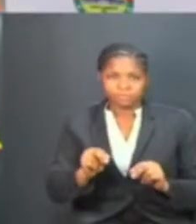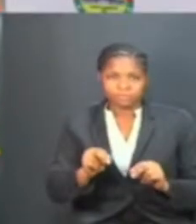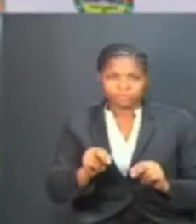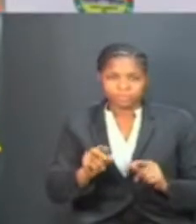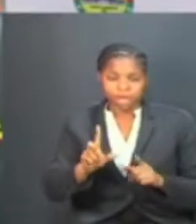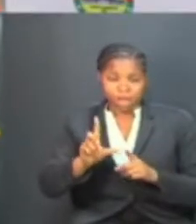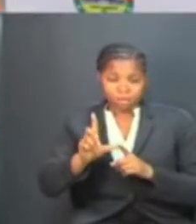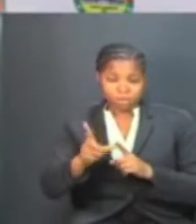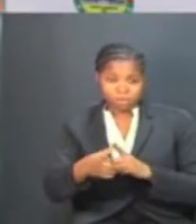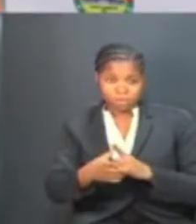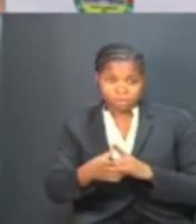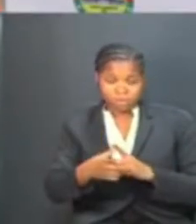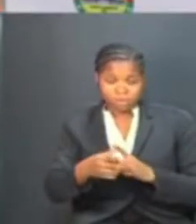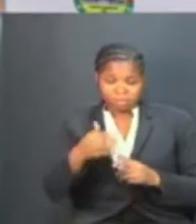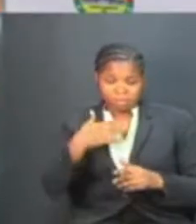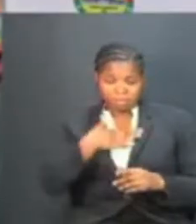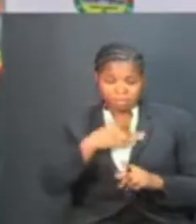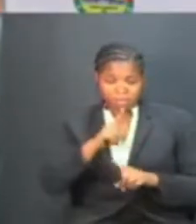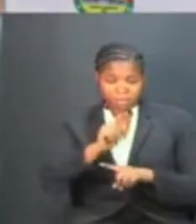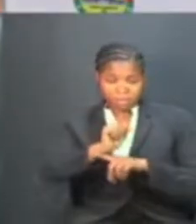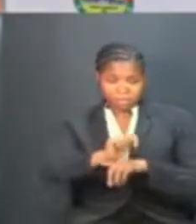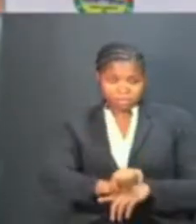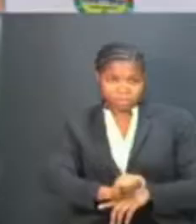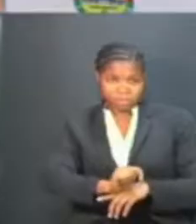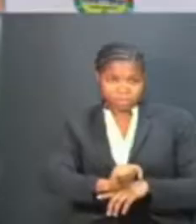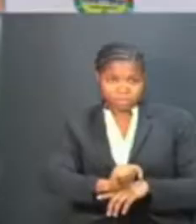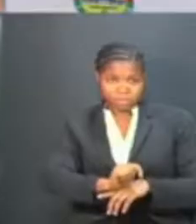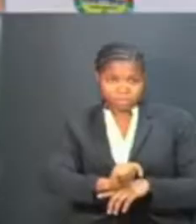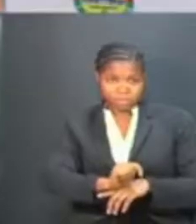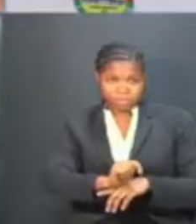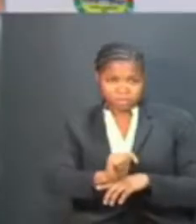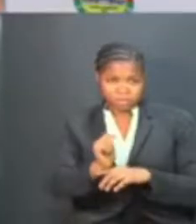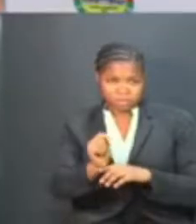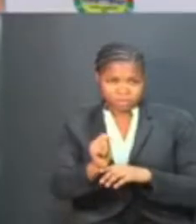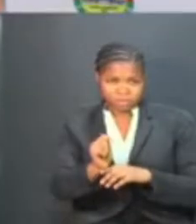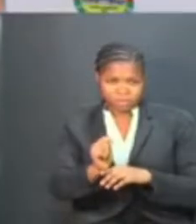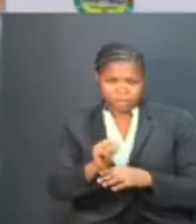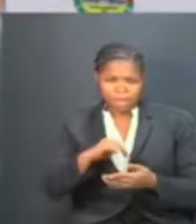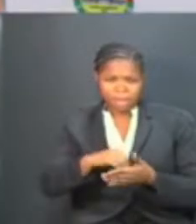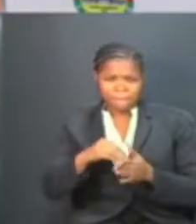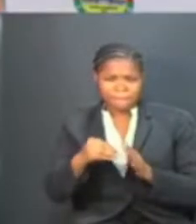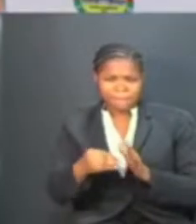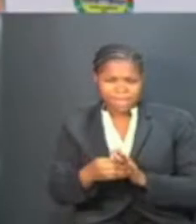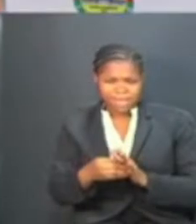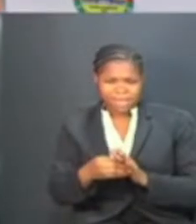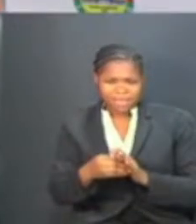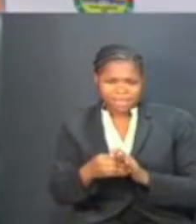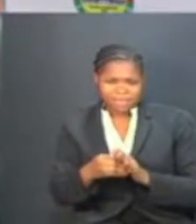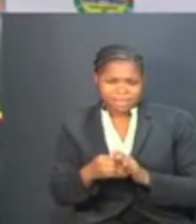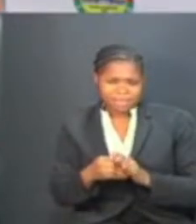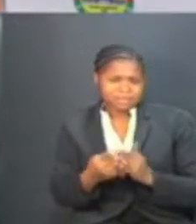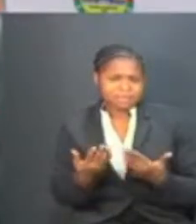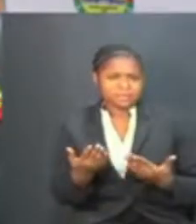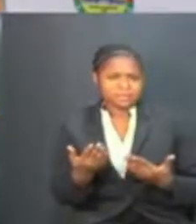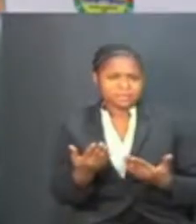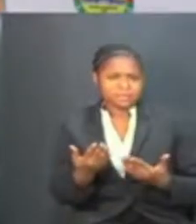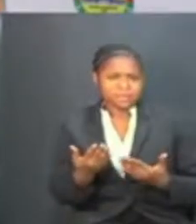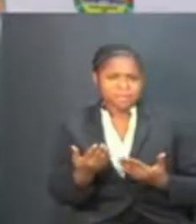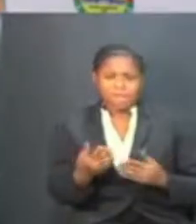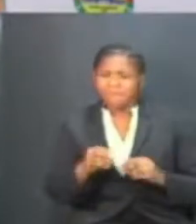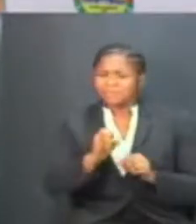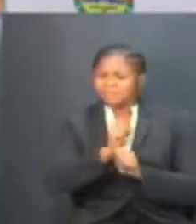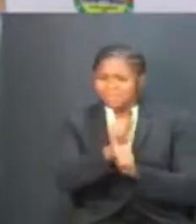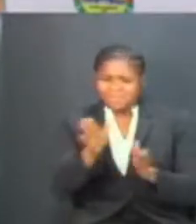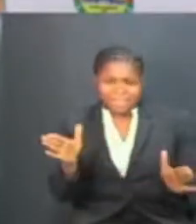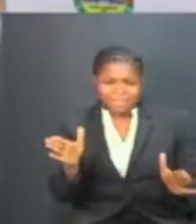it Kwankobok, the feather of a guinea fowl, meaning that there is nothing that you can do